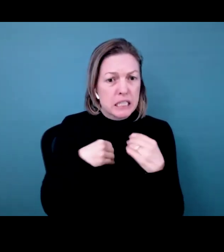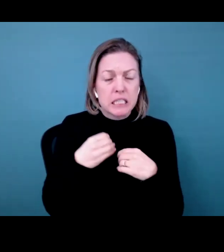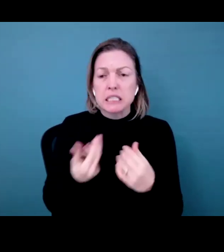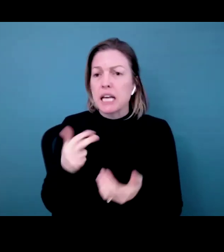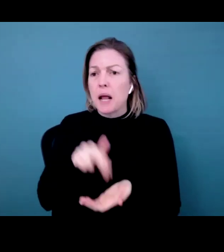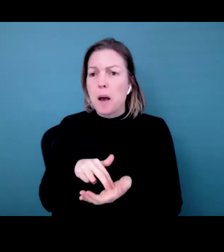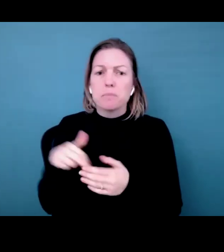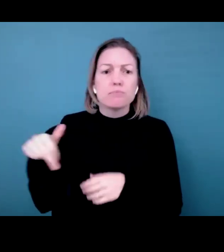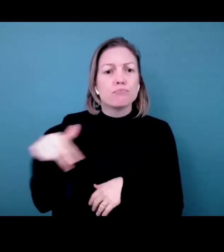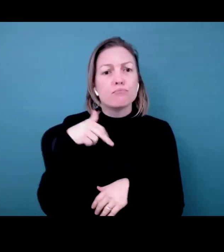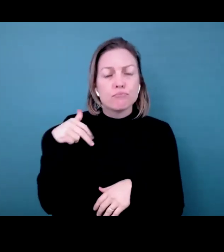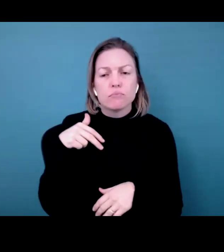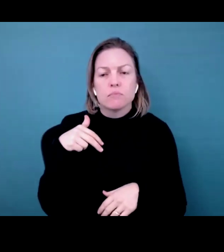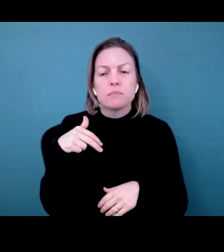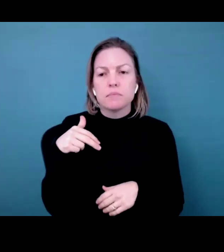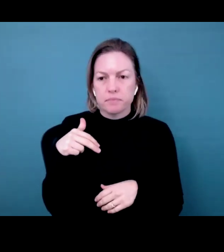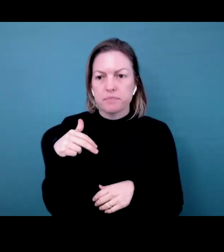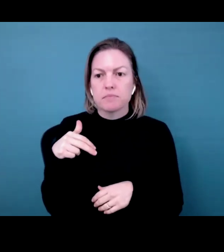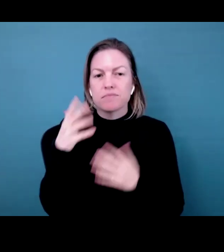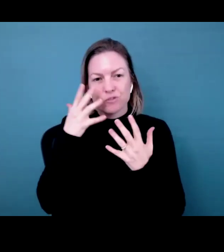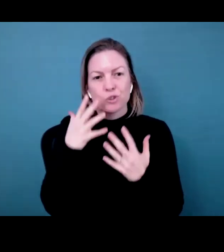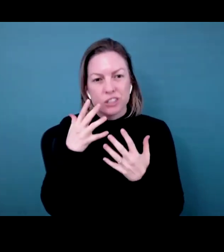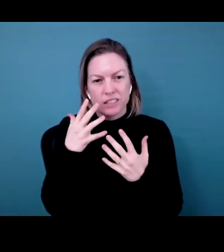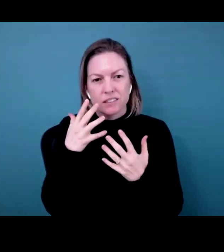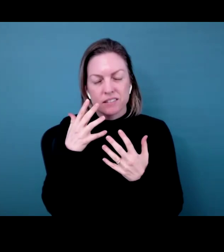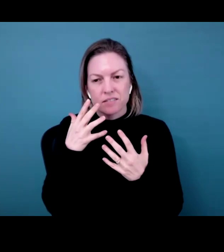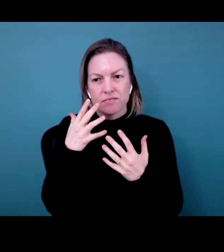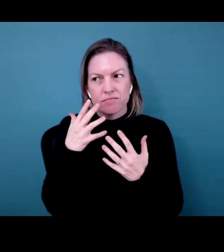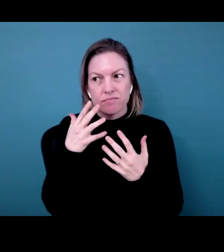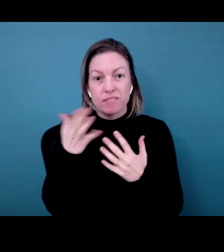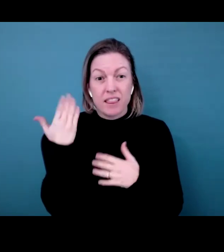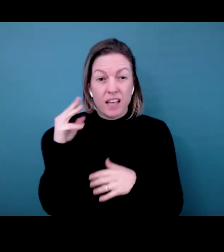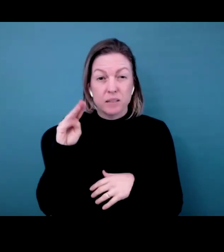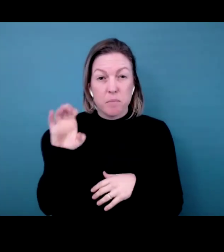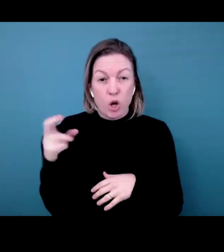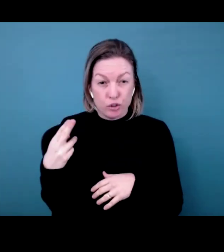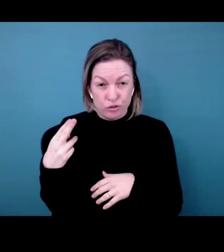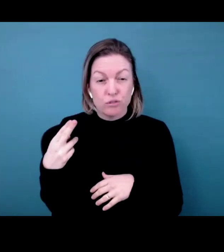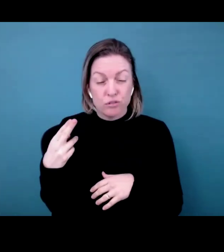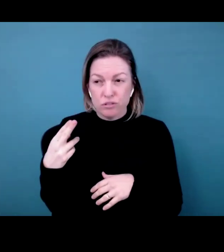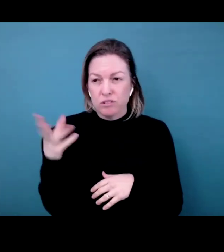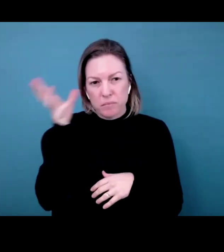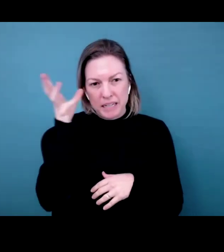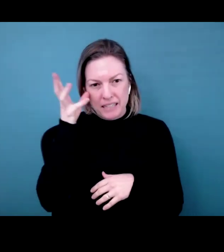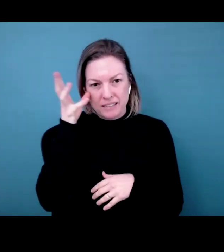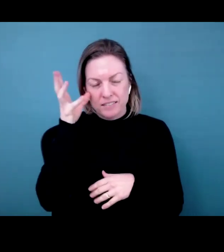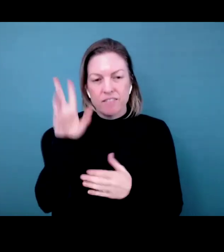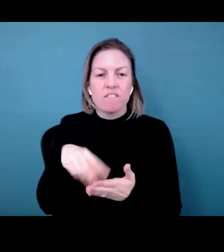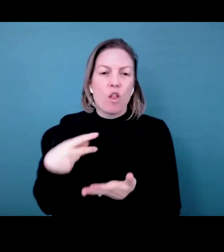his thing. And then, unfortunately, last March, my dad took a